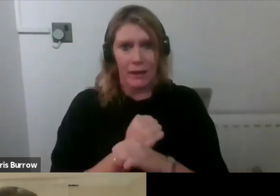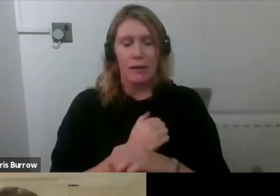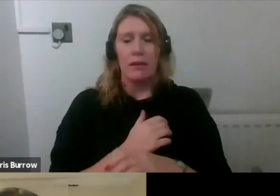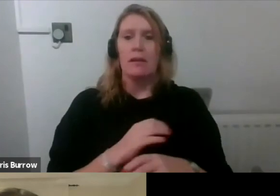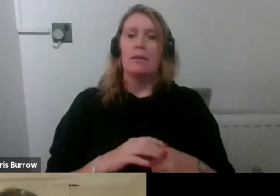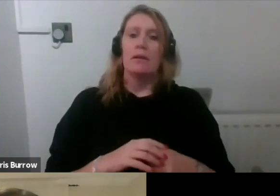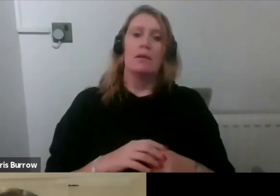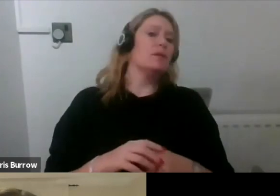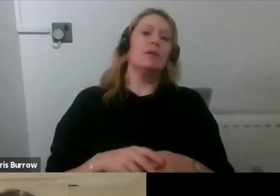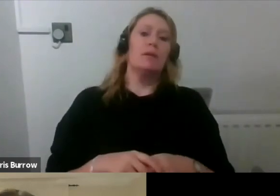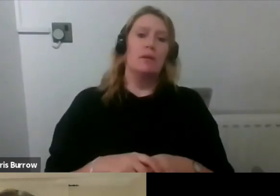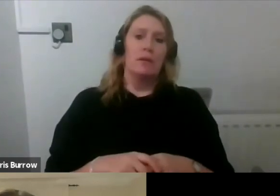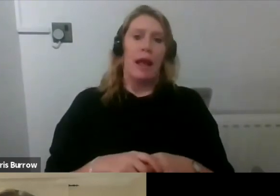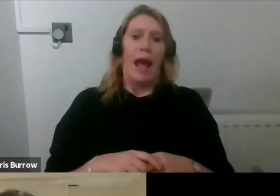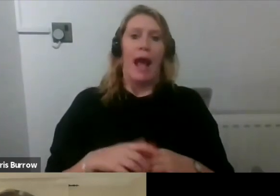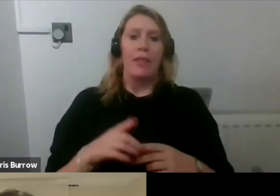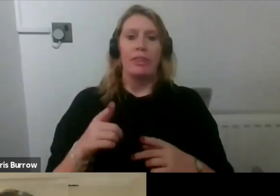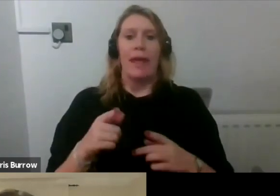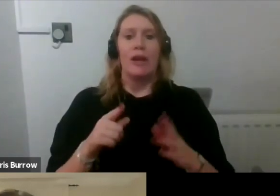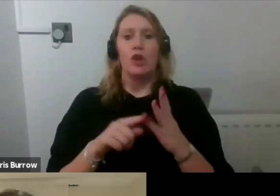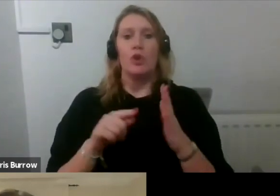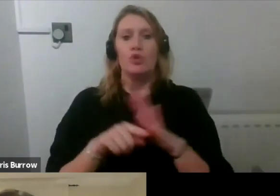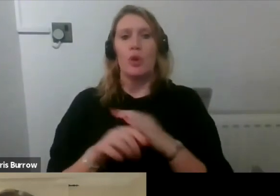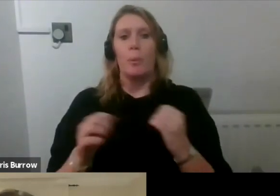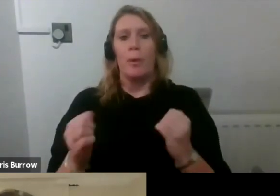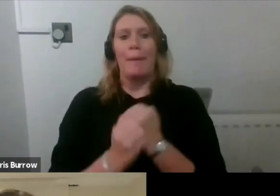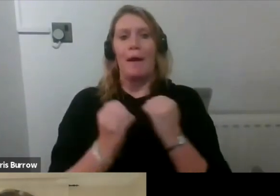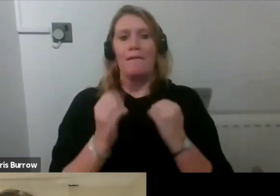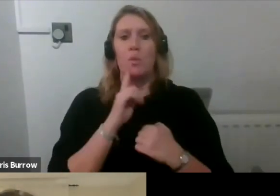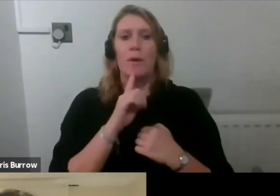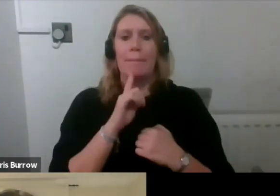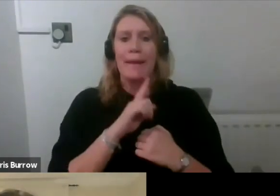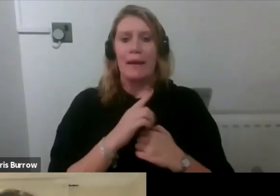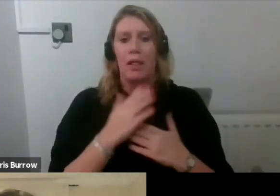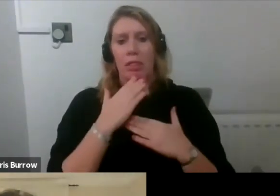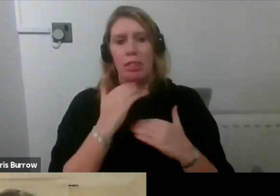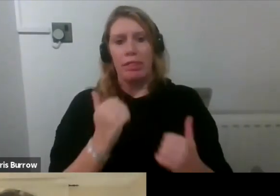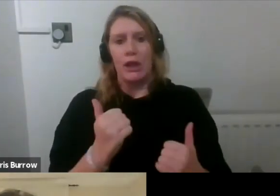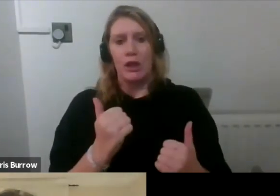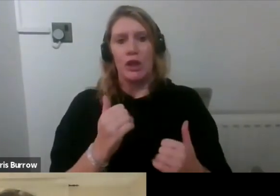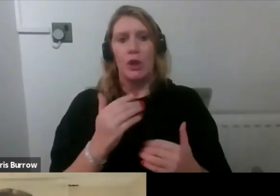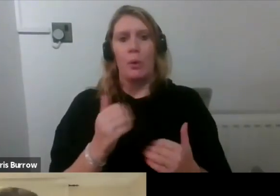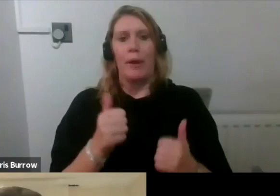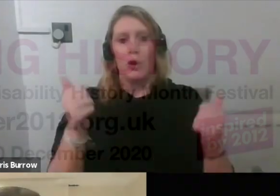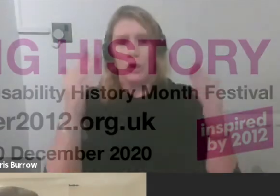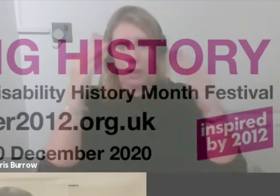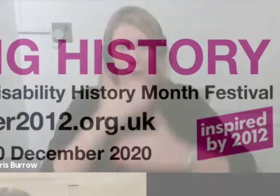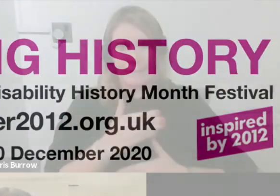programme Powerful Women. Thank you so much again, and good night.